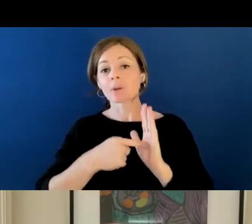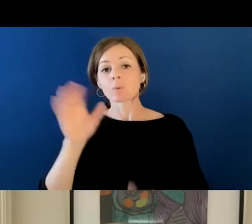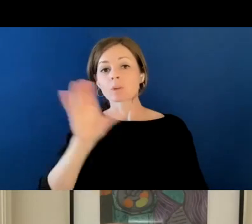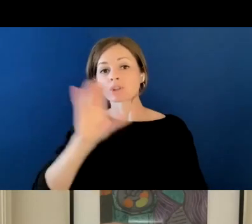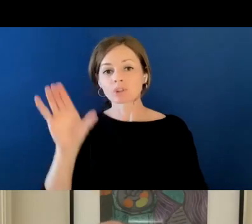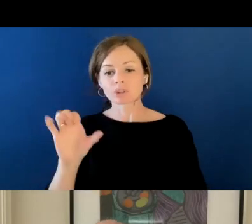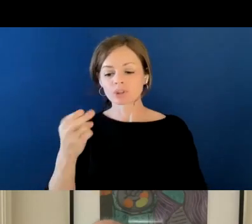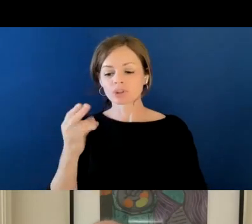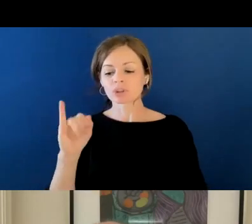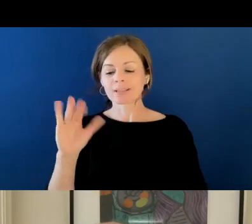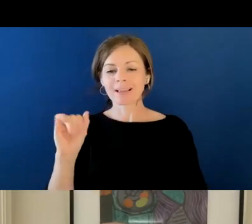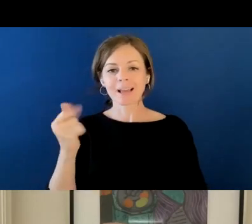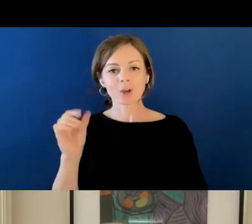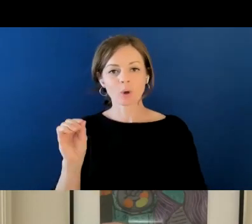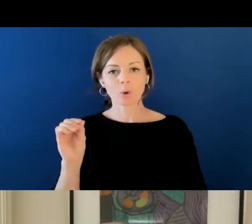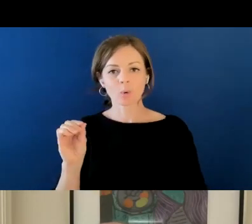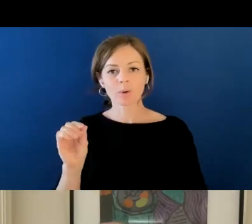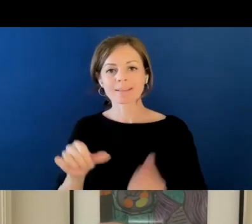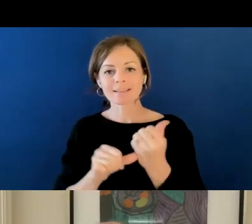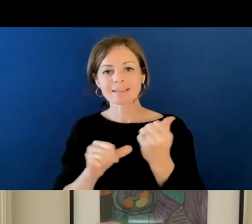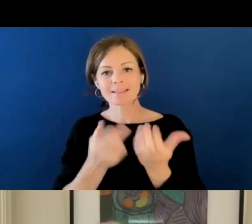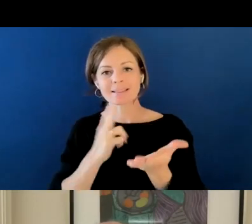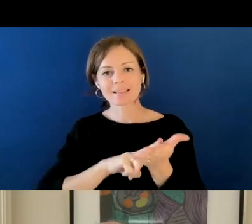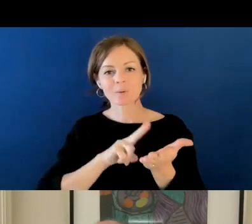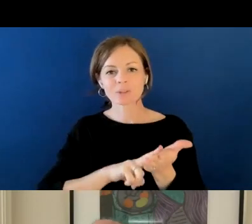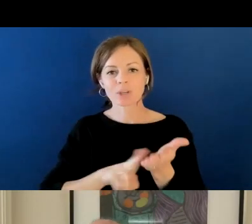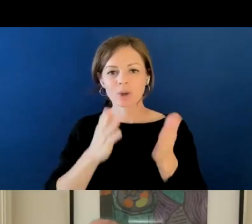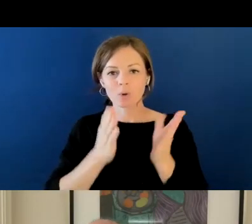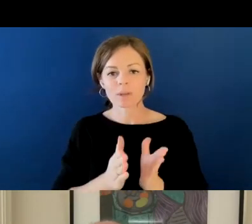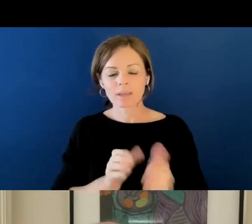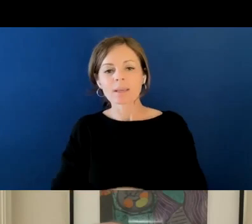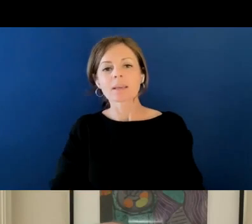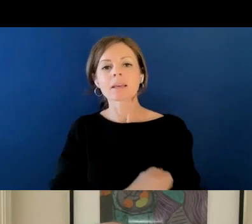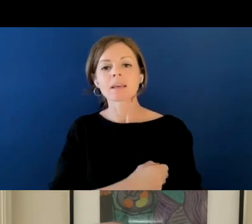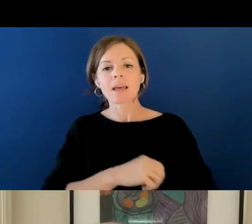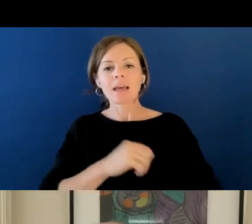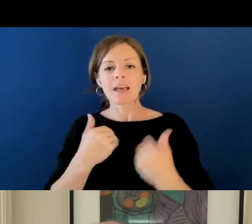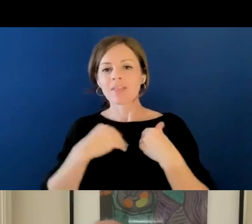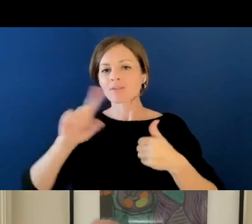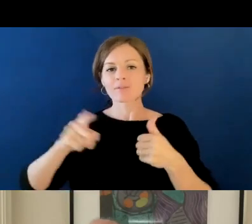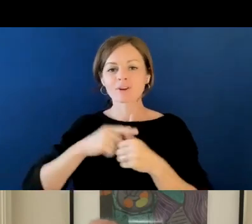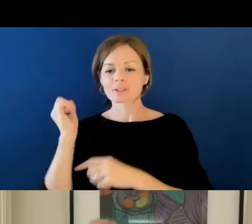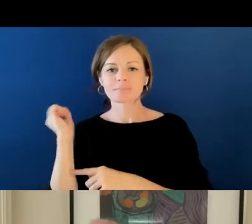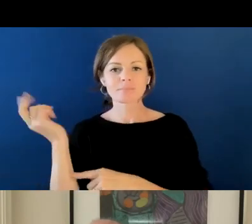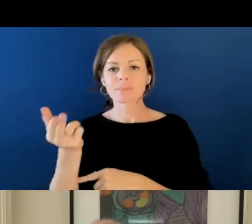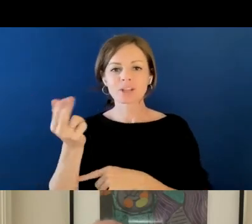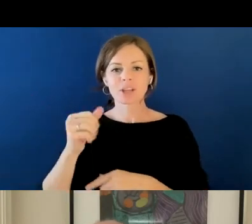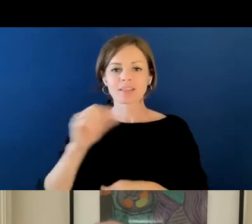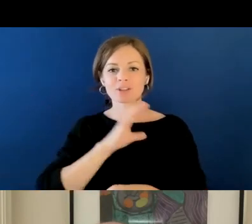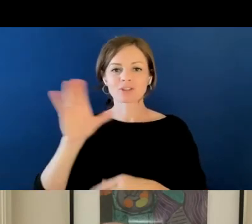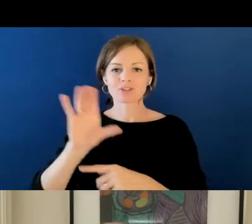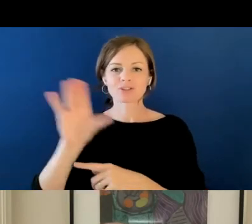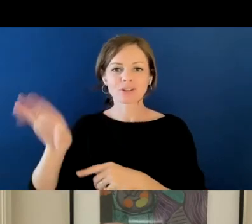when Assistant Secretary Miriam Delphin-Rittman threw out the first pitch at the Chicago White Sox game in order